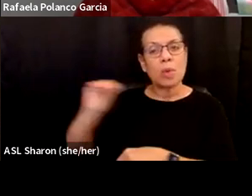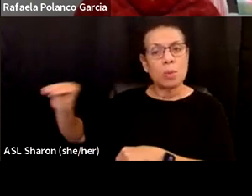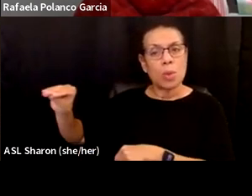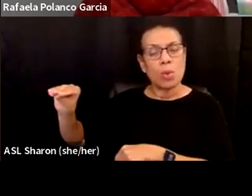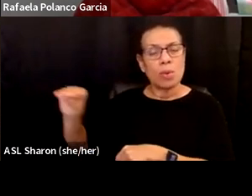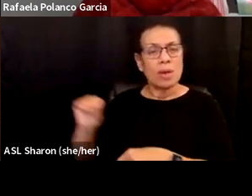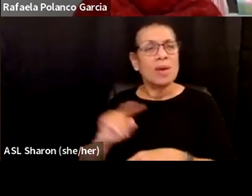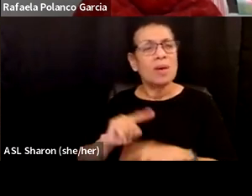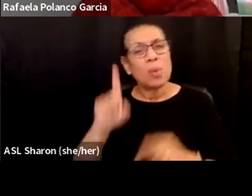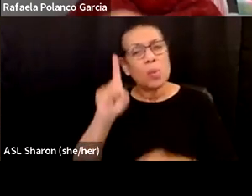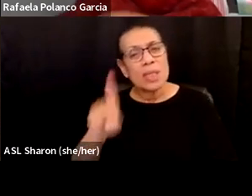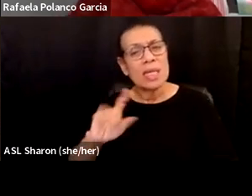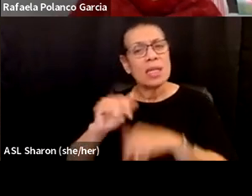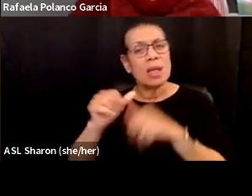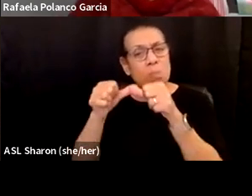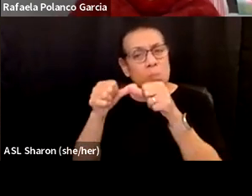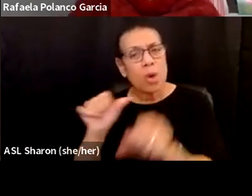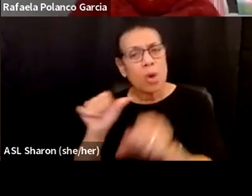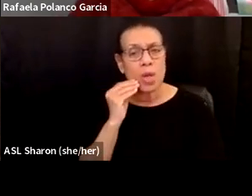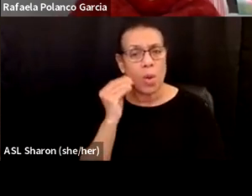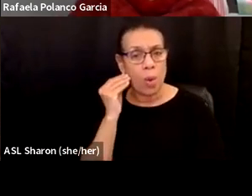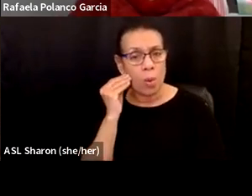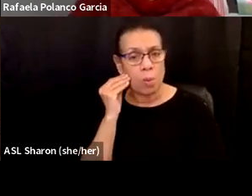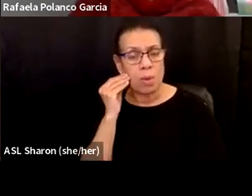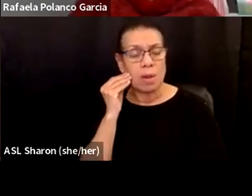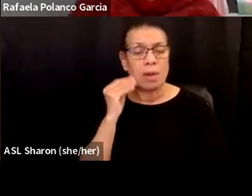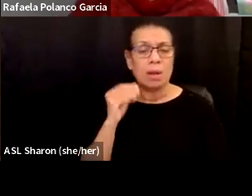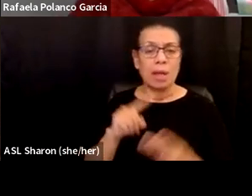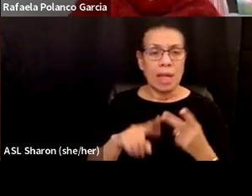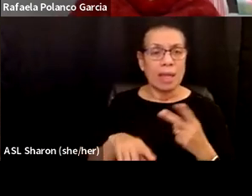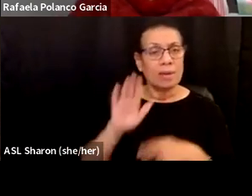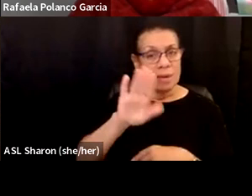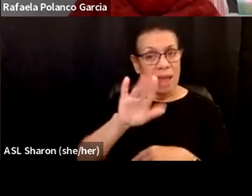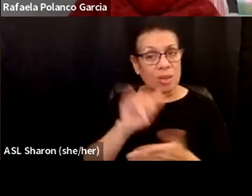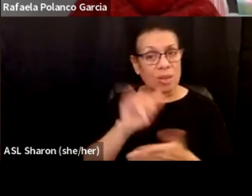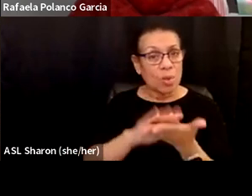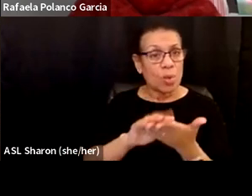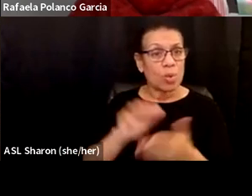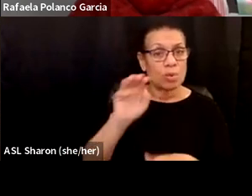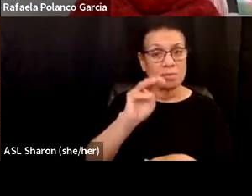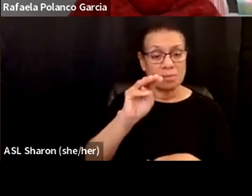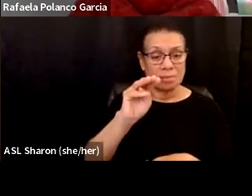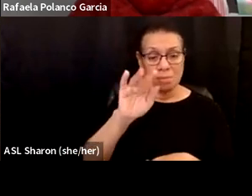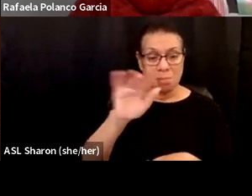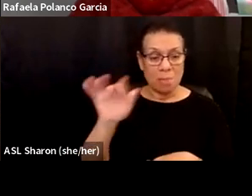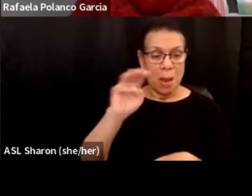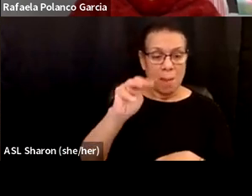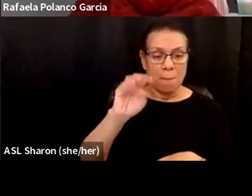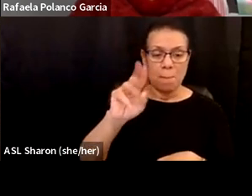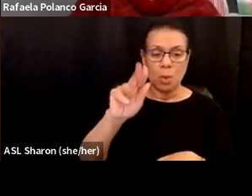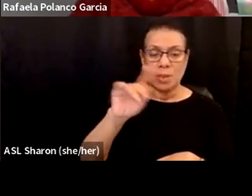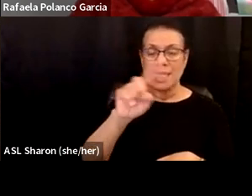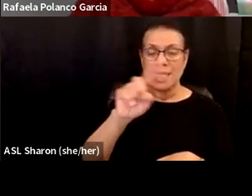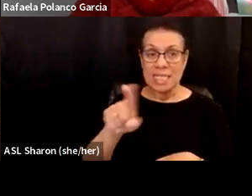permanent home for them as well as the muniz i met with their site council this past fall and talked with